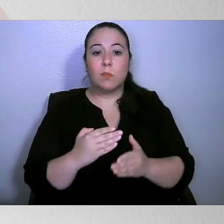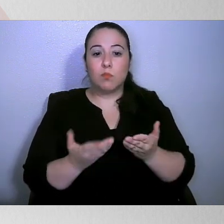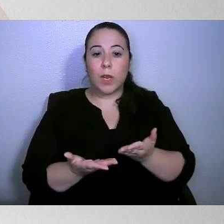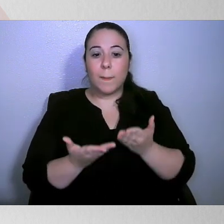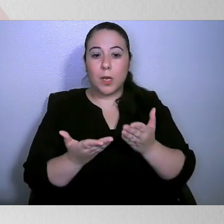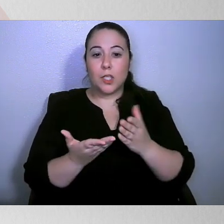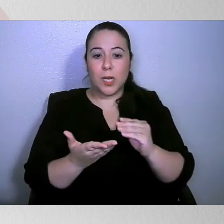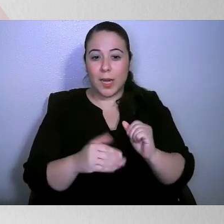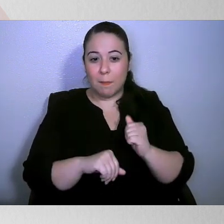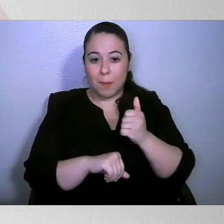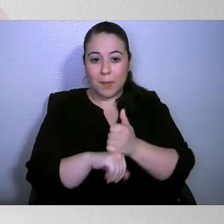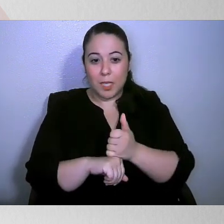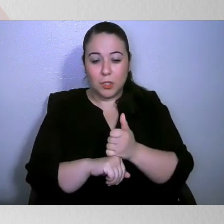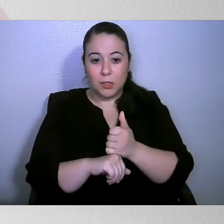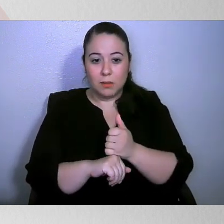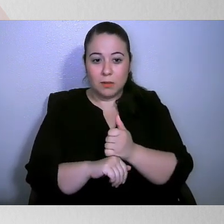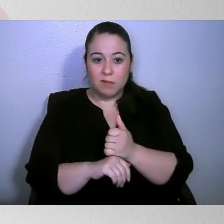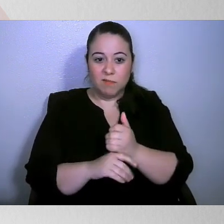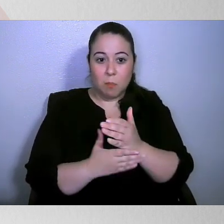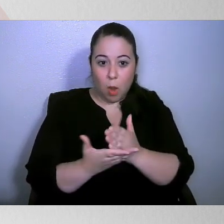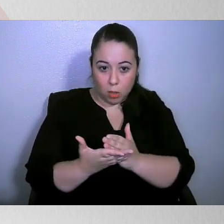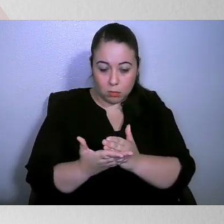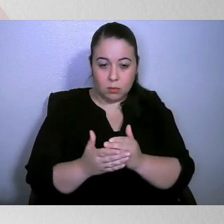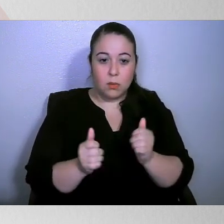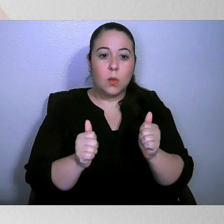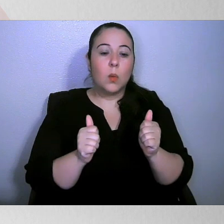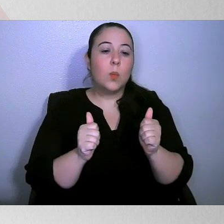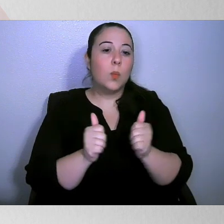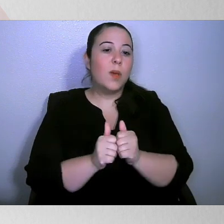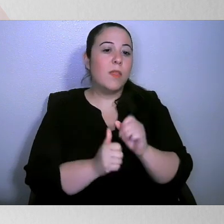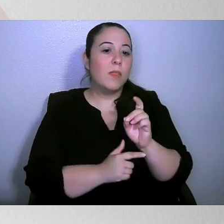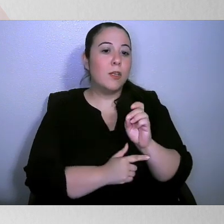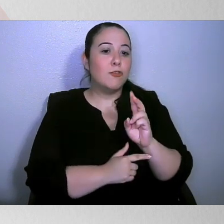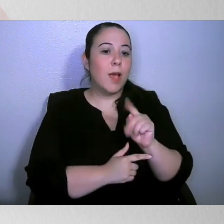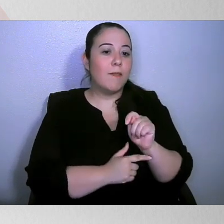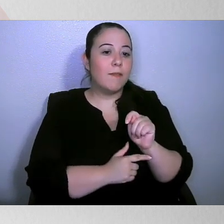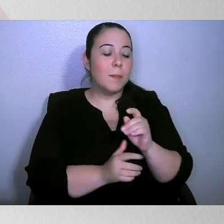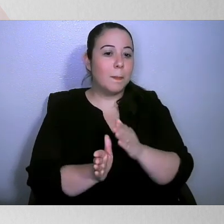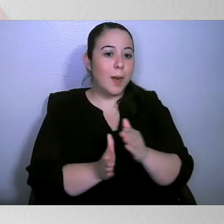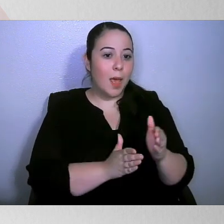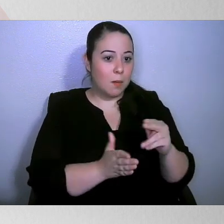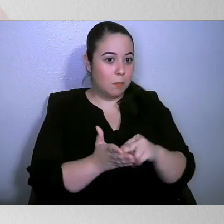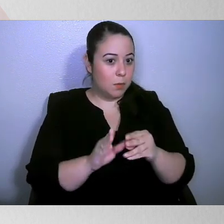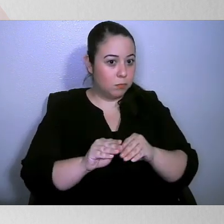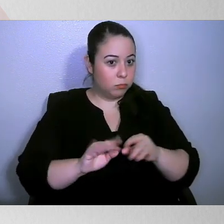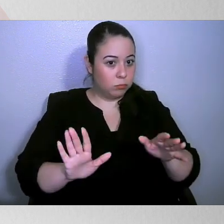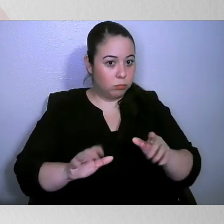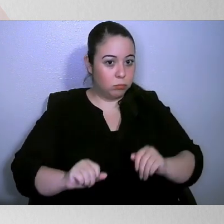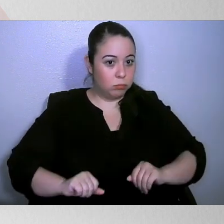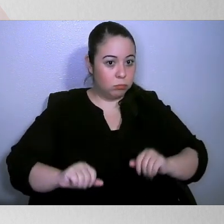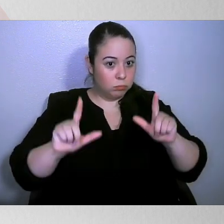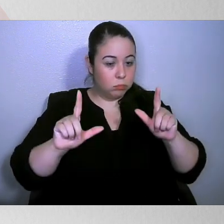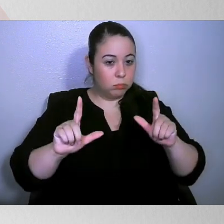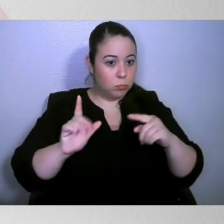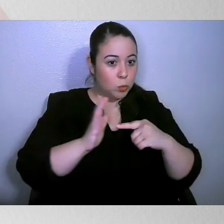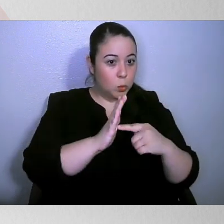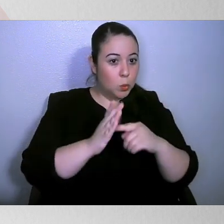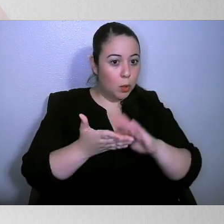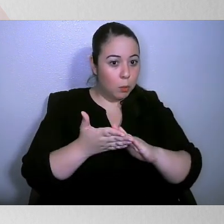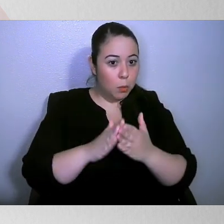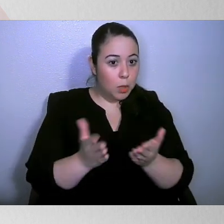and implementation strategies phase of the project with the posting of the draft plan, hosting this community meeting, and inviting public comments on the